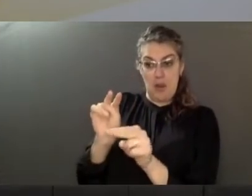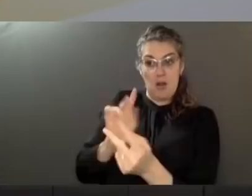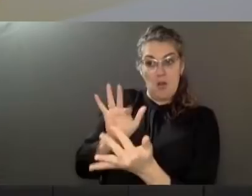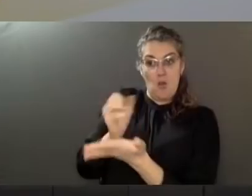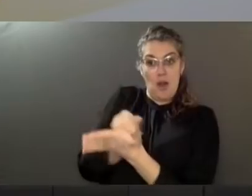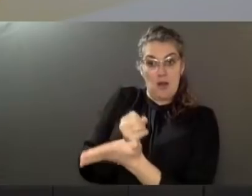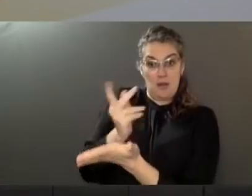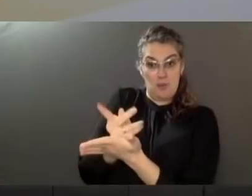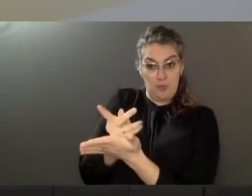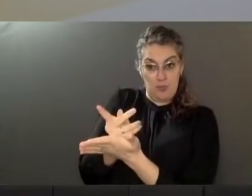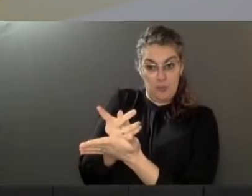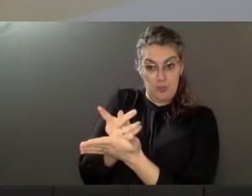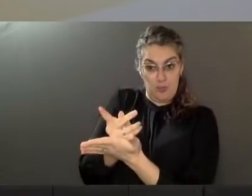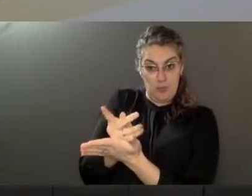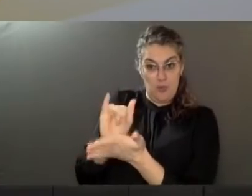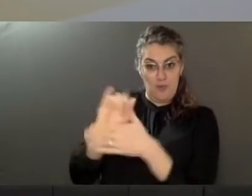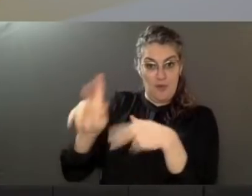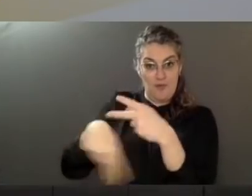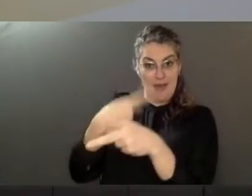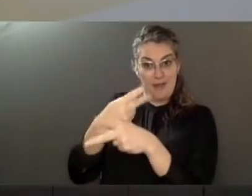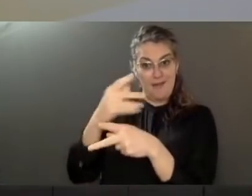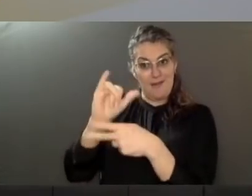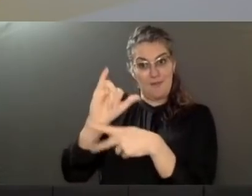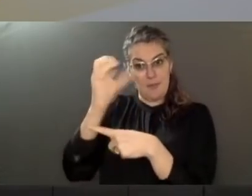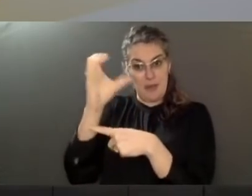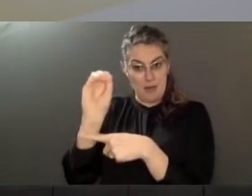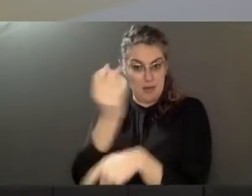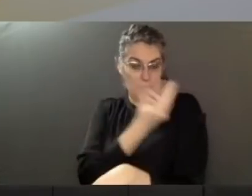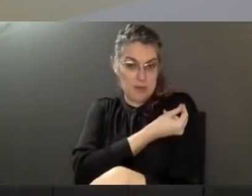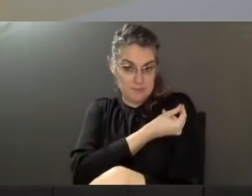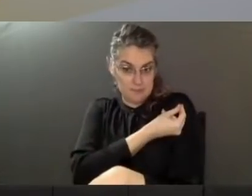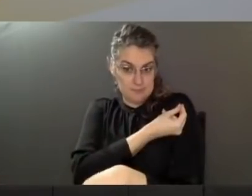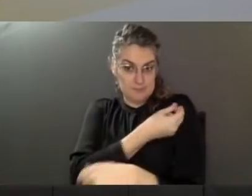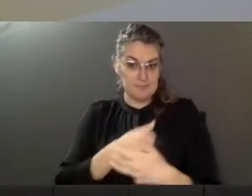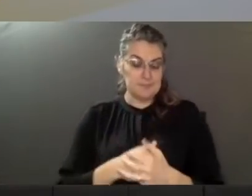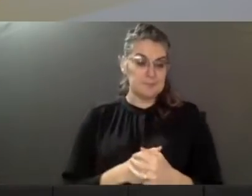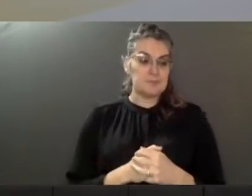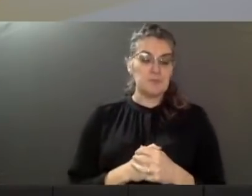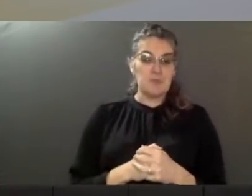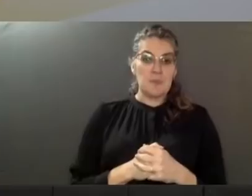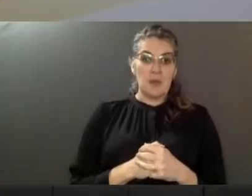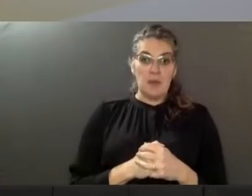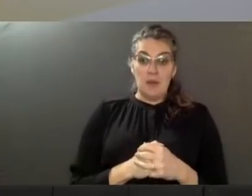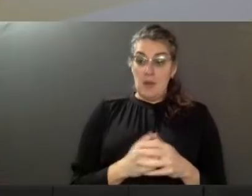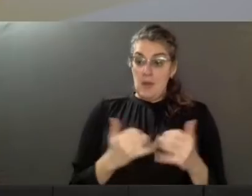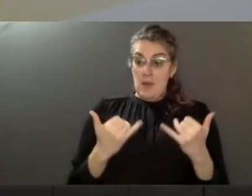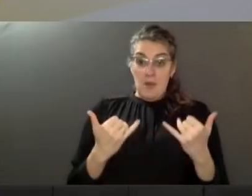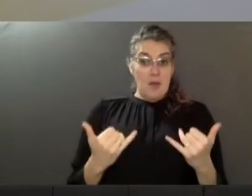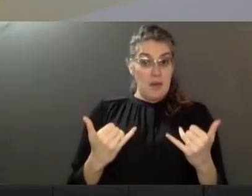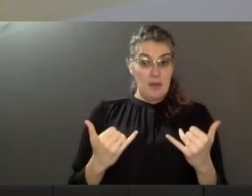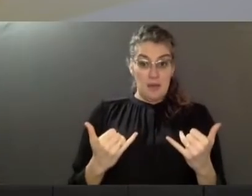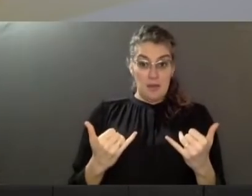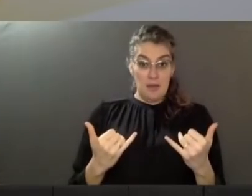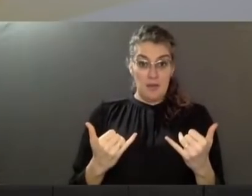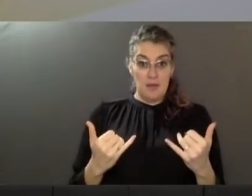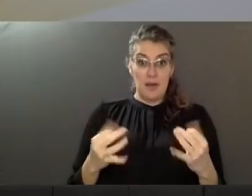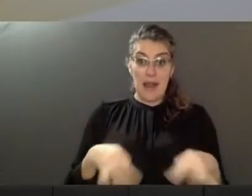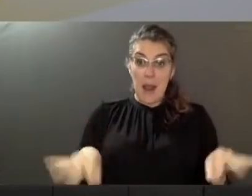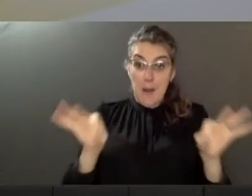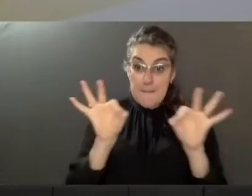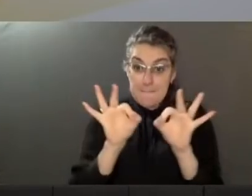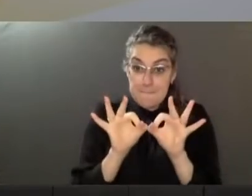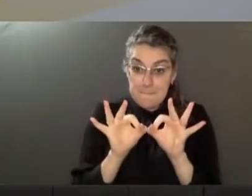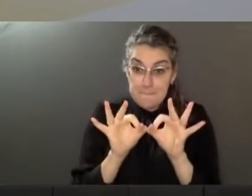Until we learn more about the protection offered by the vaccine, we will continue to protect ourselves and others by using all the public health